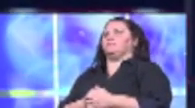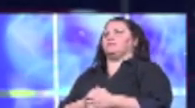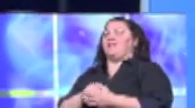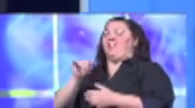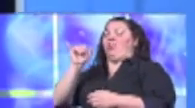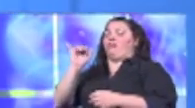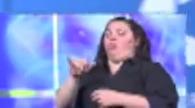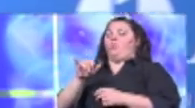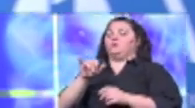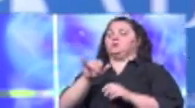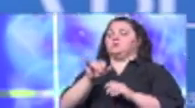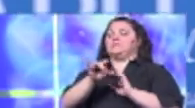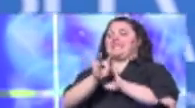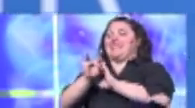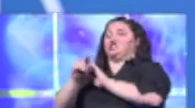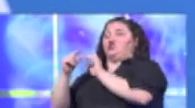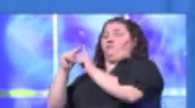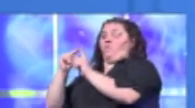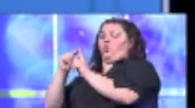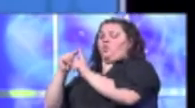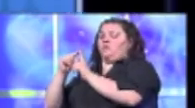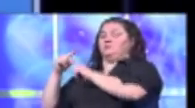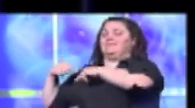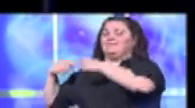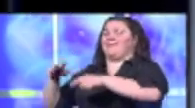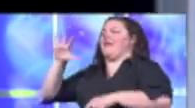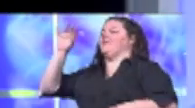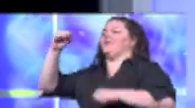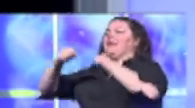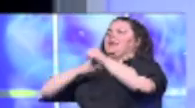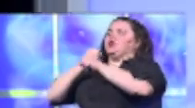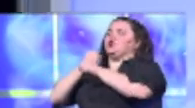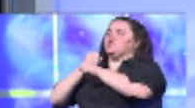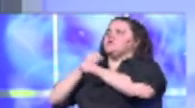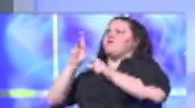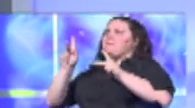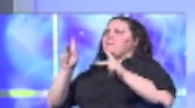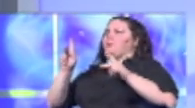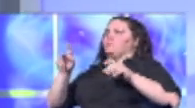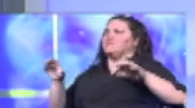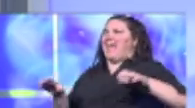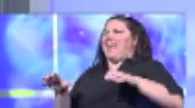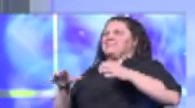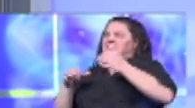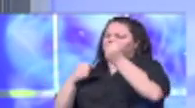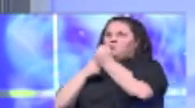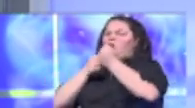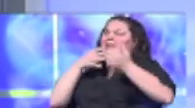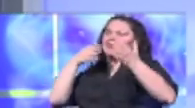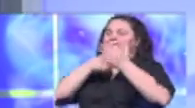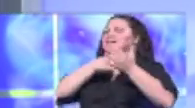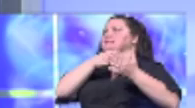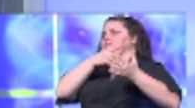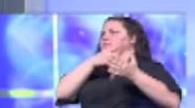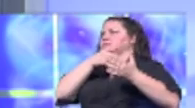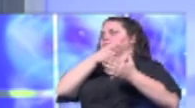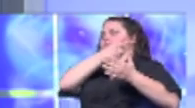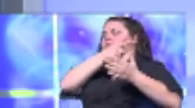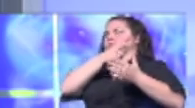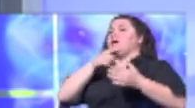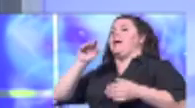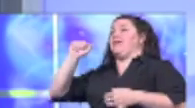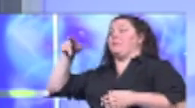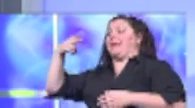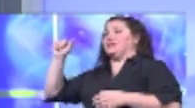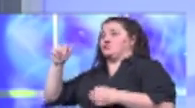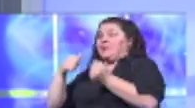subtle choice of words, we had 50 years of activism, led originally by the APHA and continued to be led by the APHA.